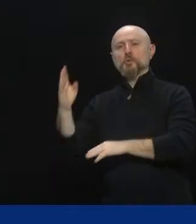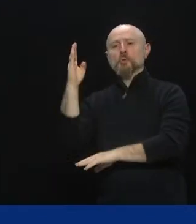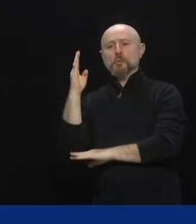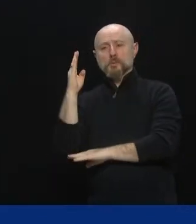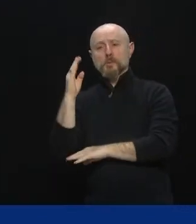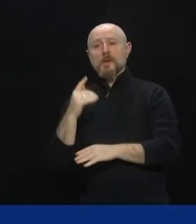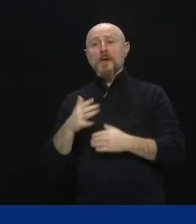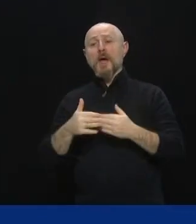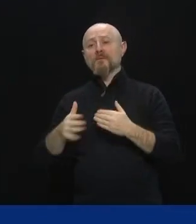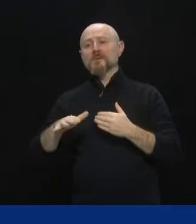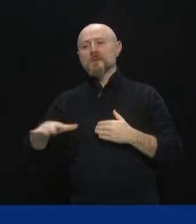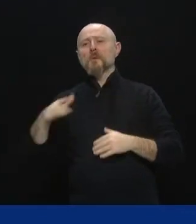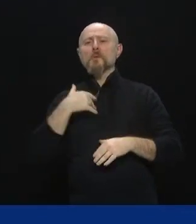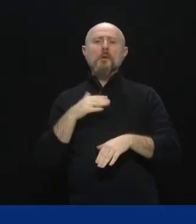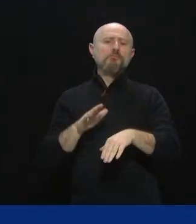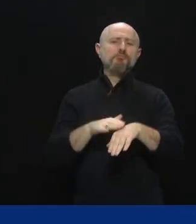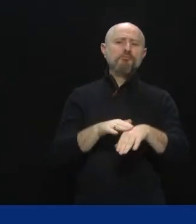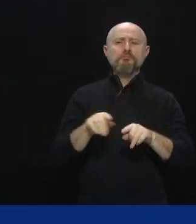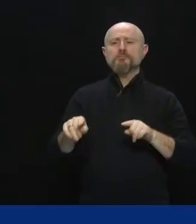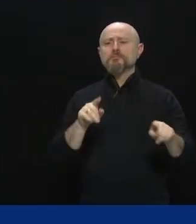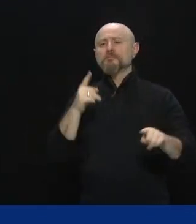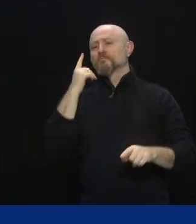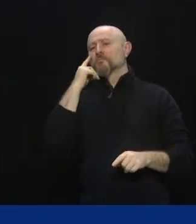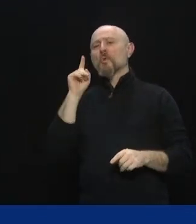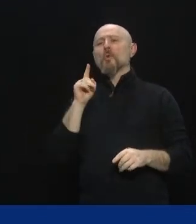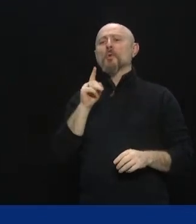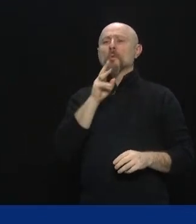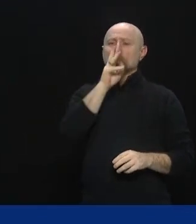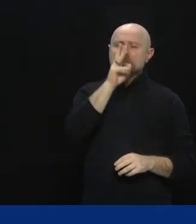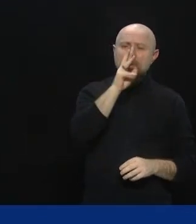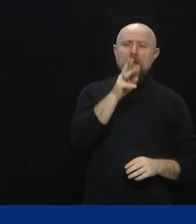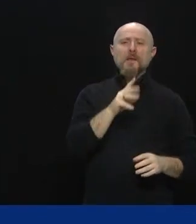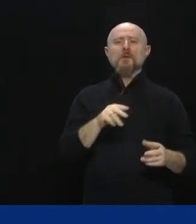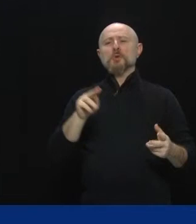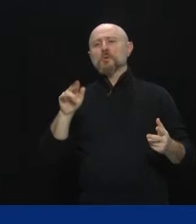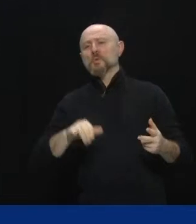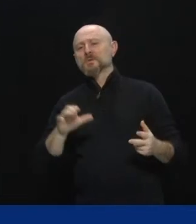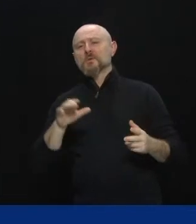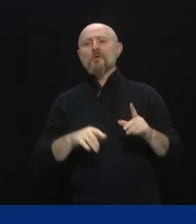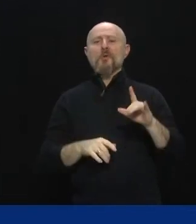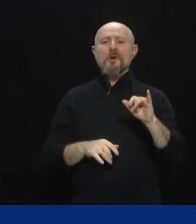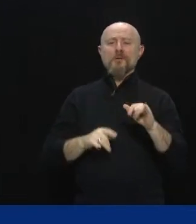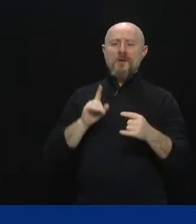in effect for Nassau, Westchester, and New York City also till noon.